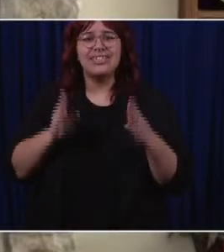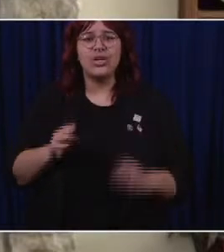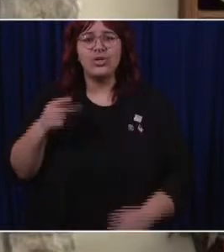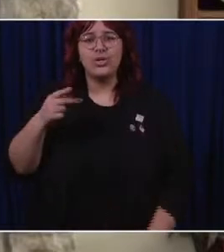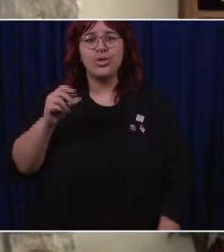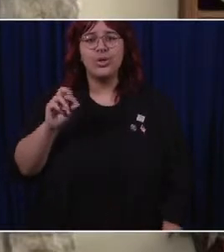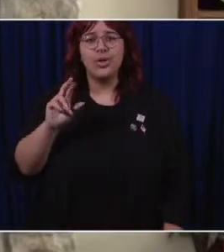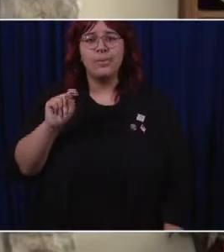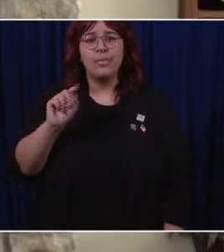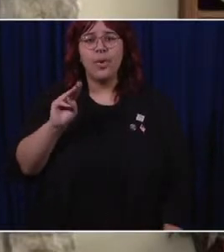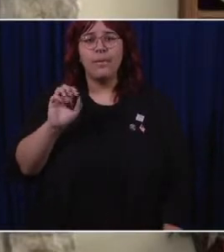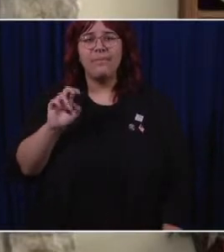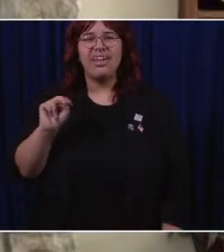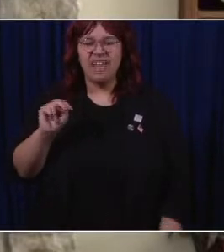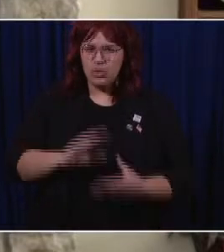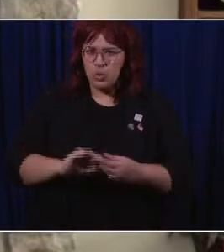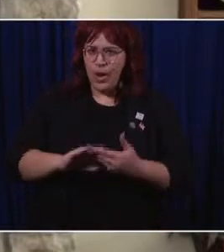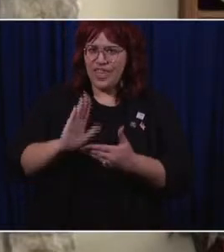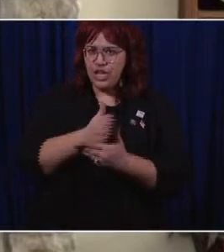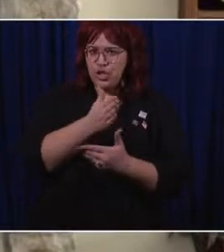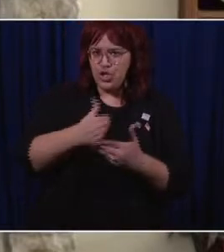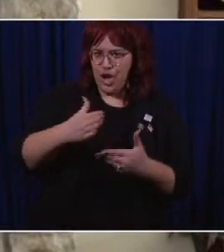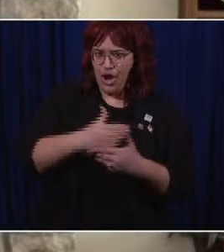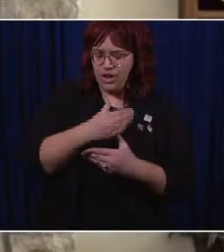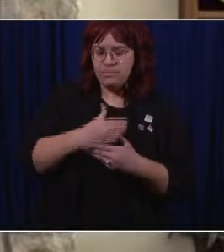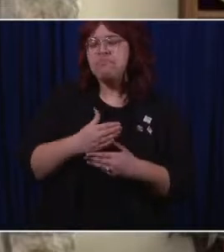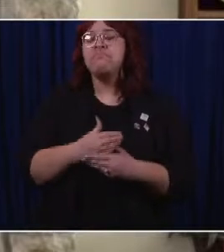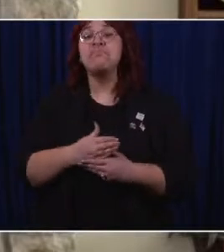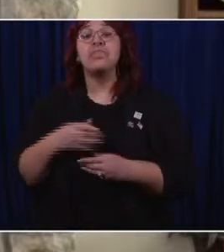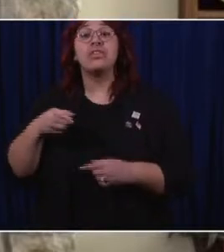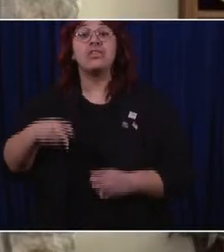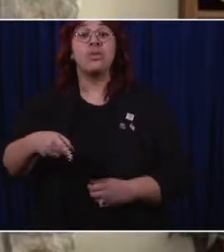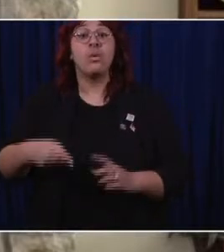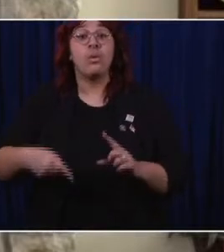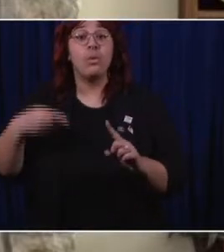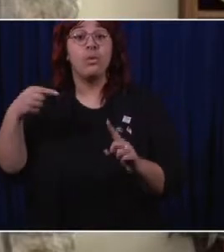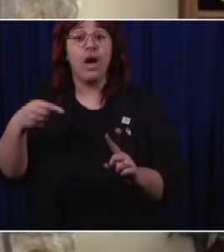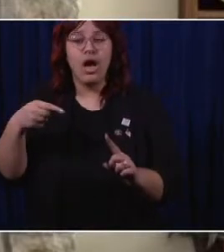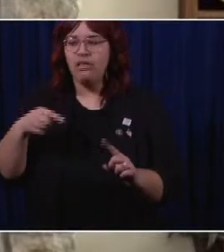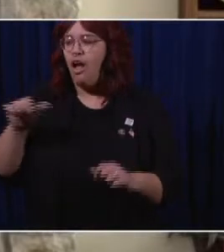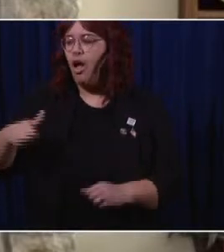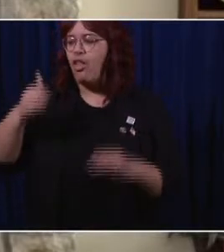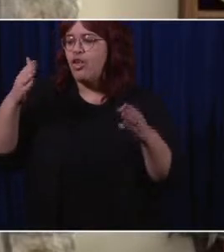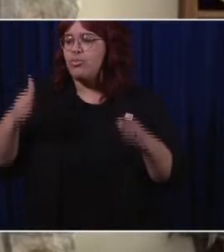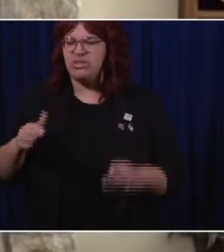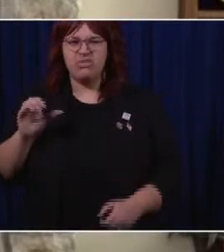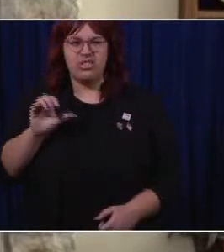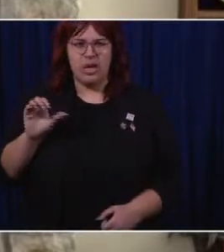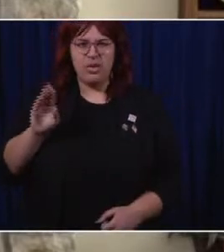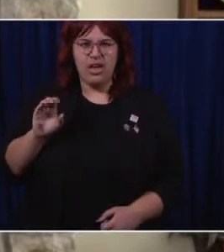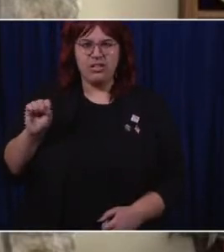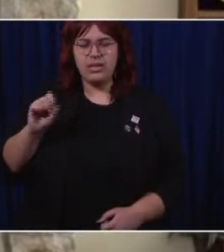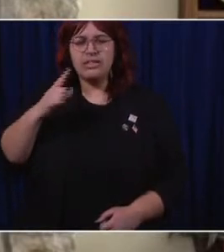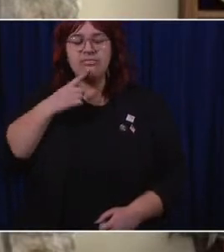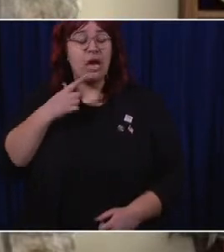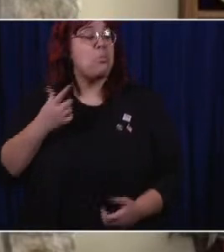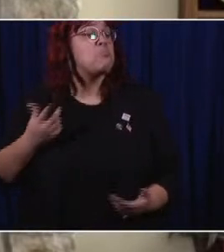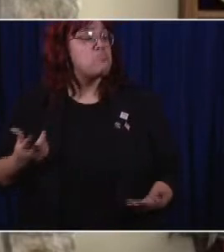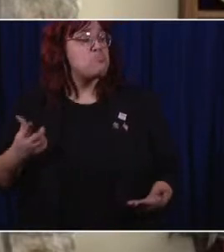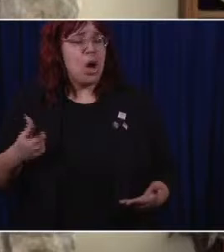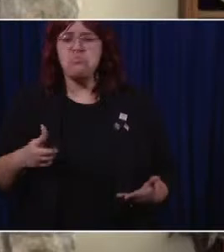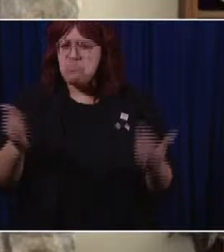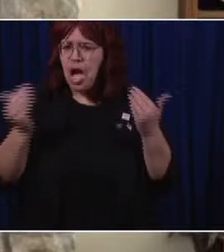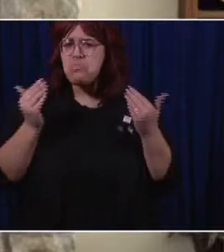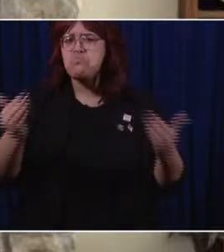story about the CDC director saying schools can safely reopen without vaccinating teachers. And Senator Portman wrote,